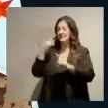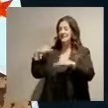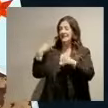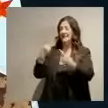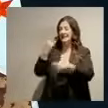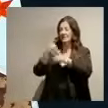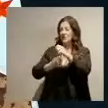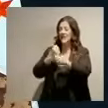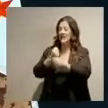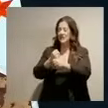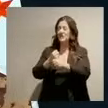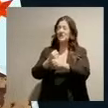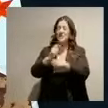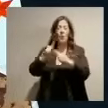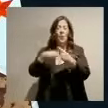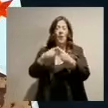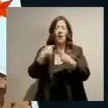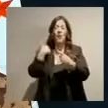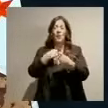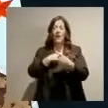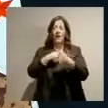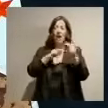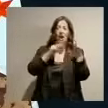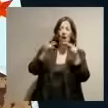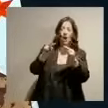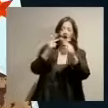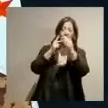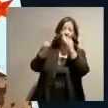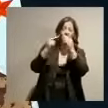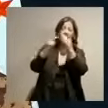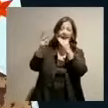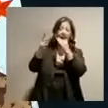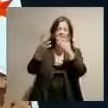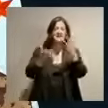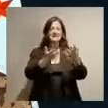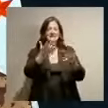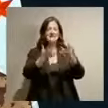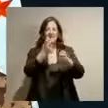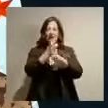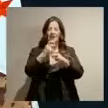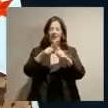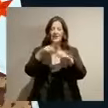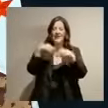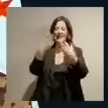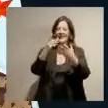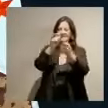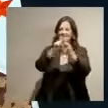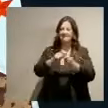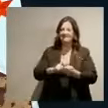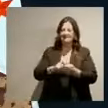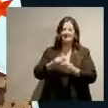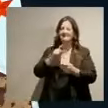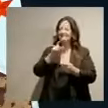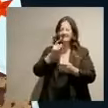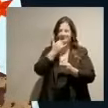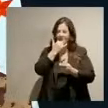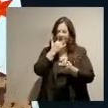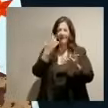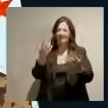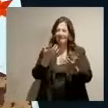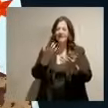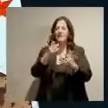couple of years when we look at our forecast and our the surpluses that are part of our